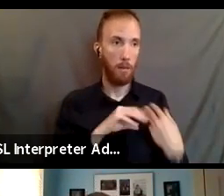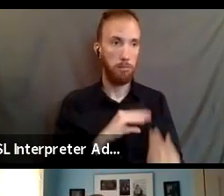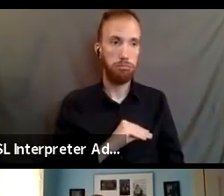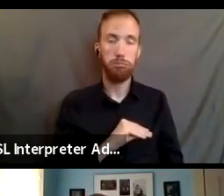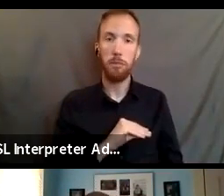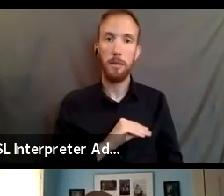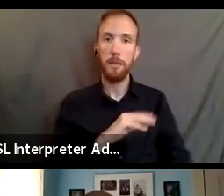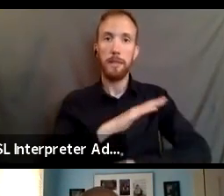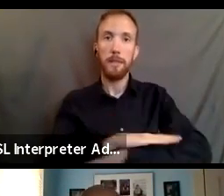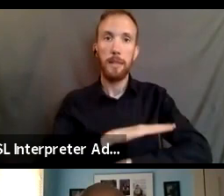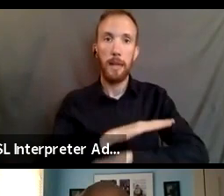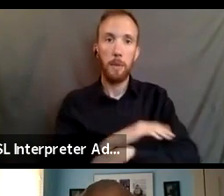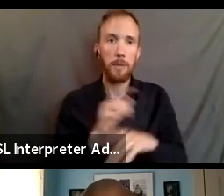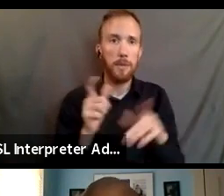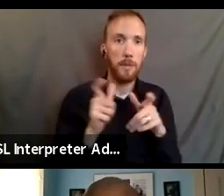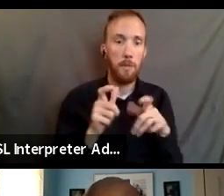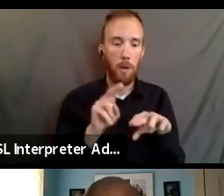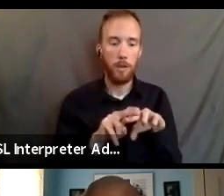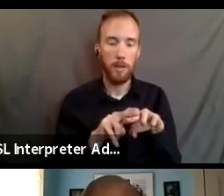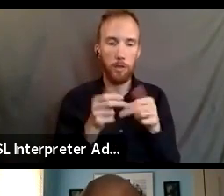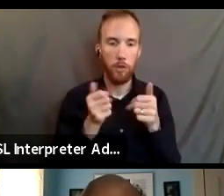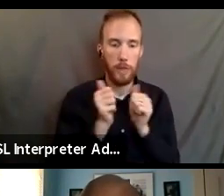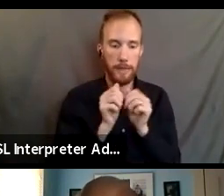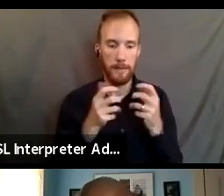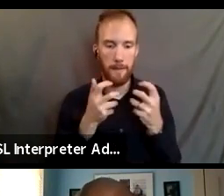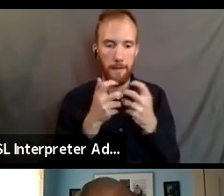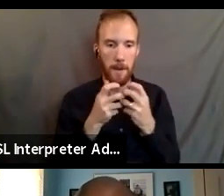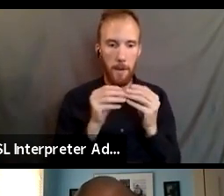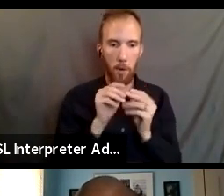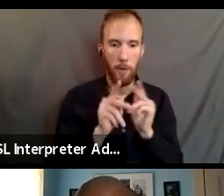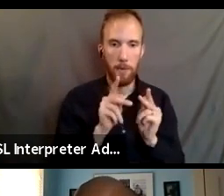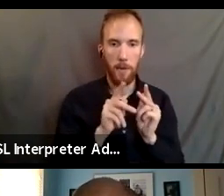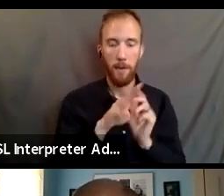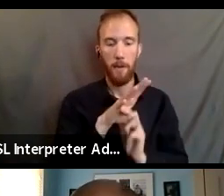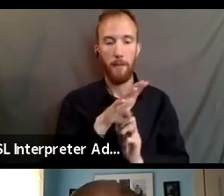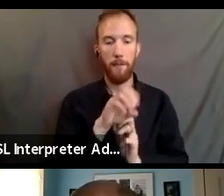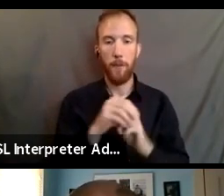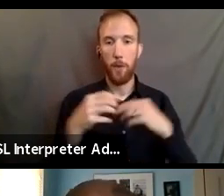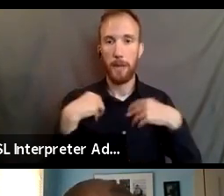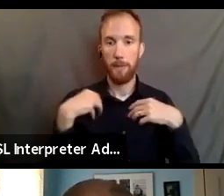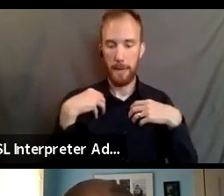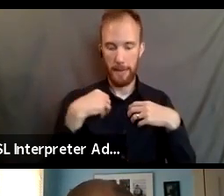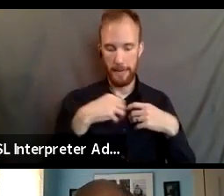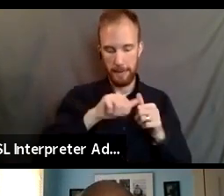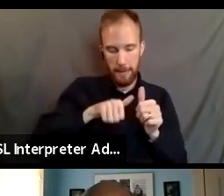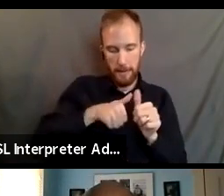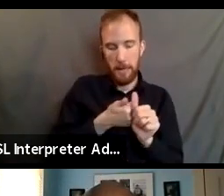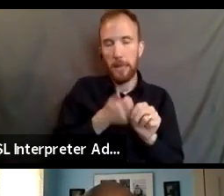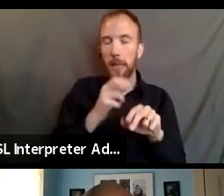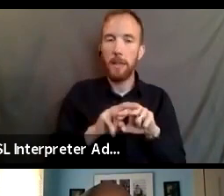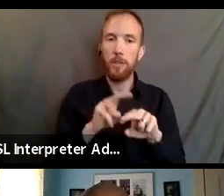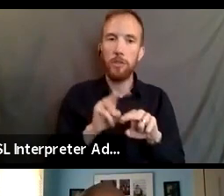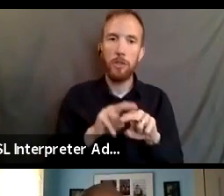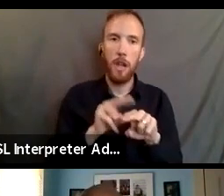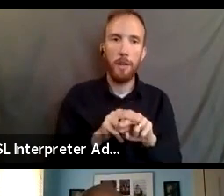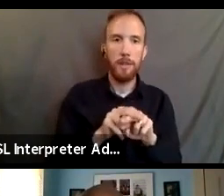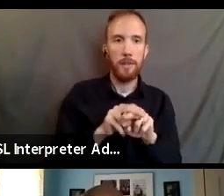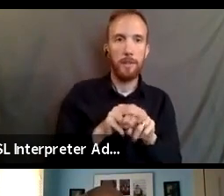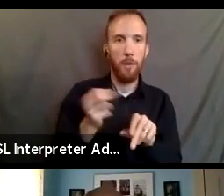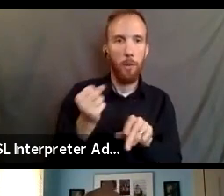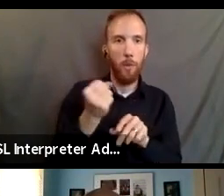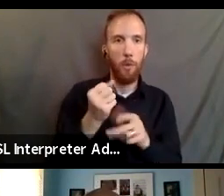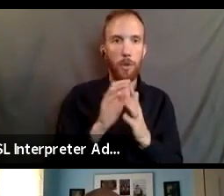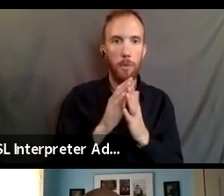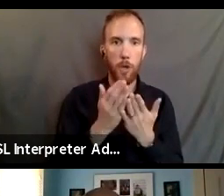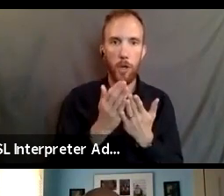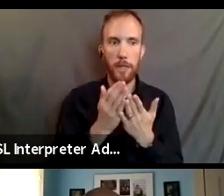squeeze in more bodies 40 backpacks on the back of chairs to hold books someone's bursting up the scenes with supplies and